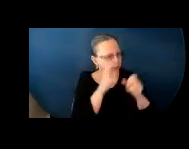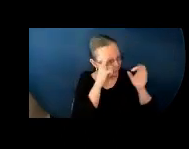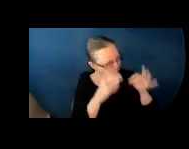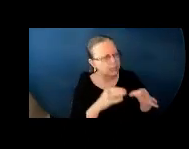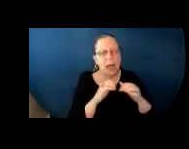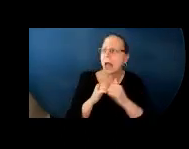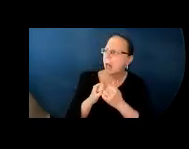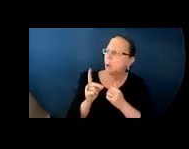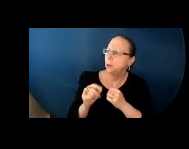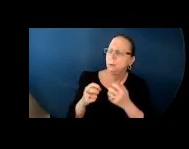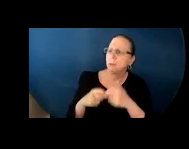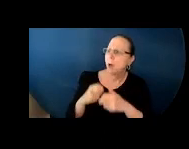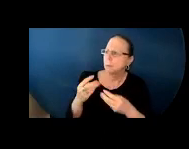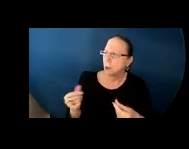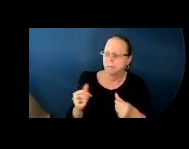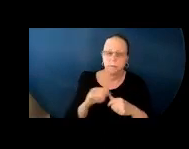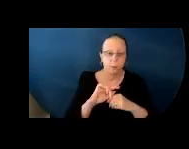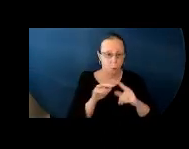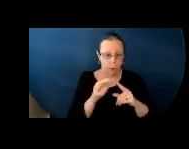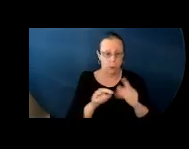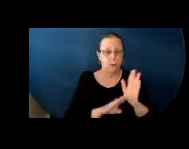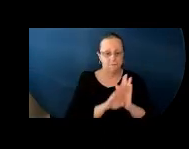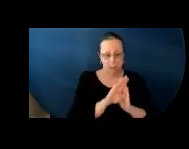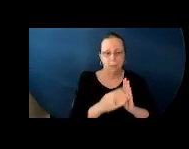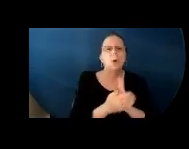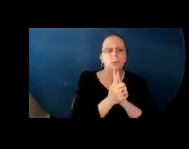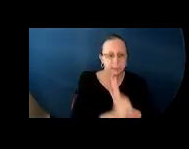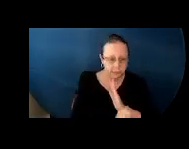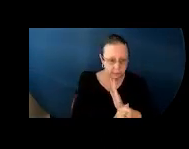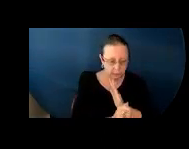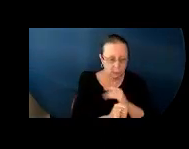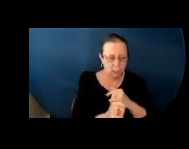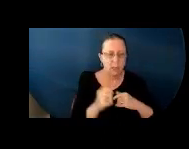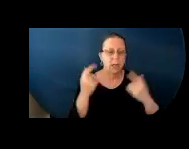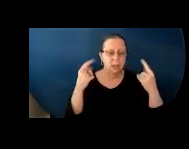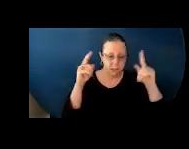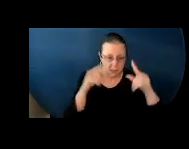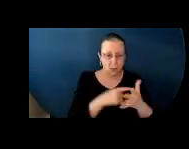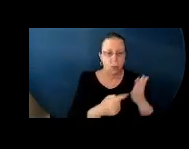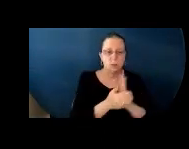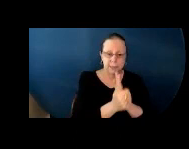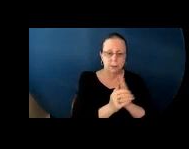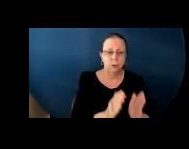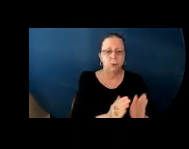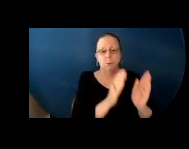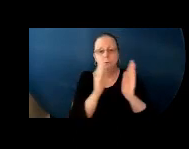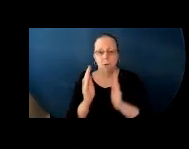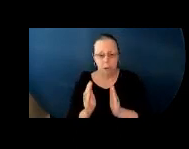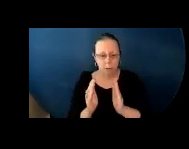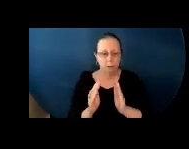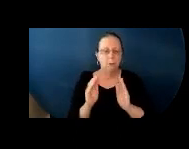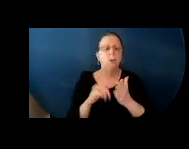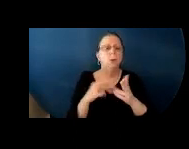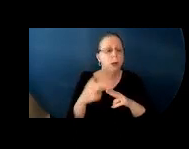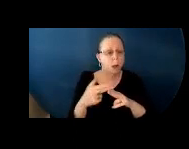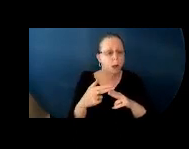solve? Once you develop those skills and meet those skills, you move on to what we call abilities,